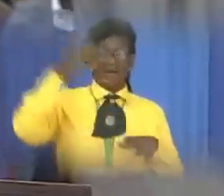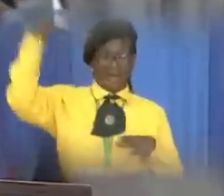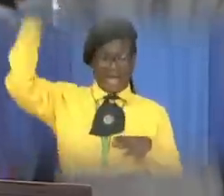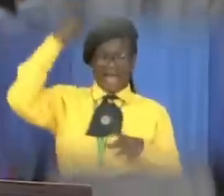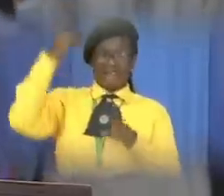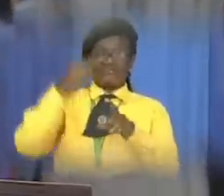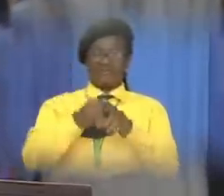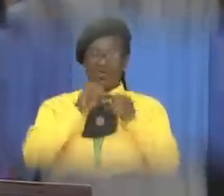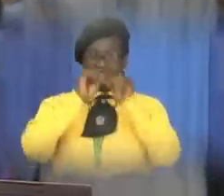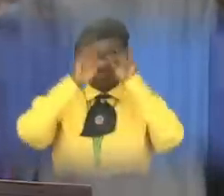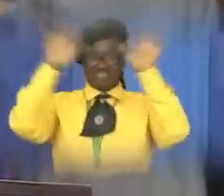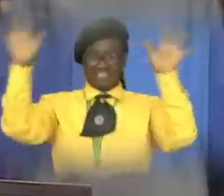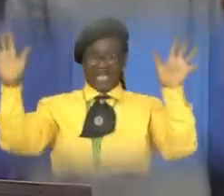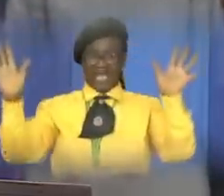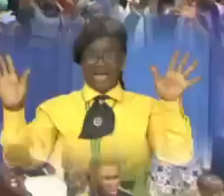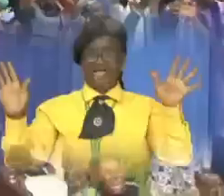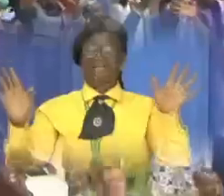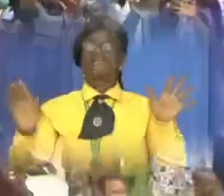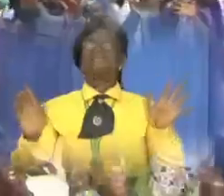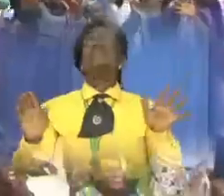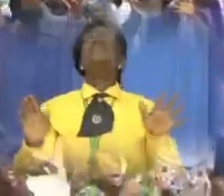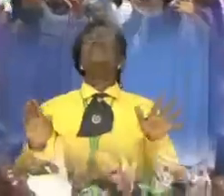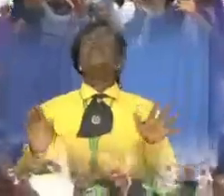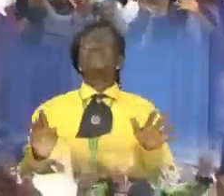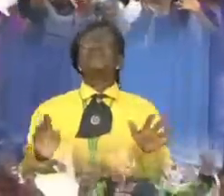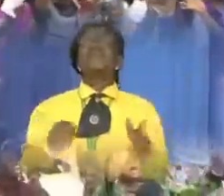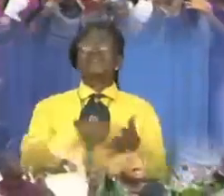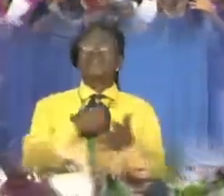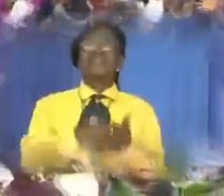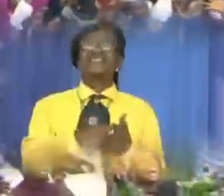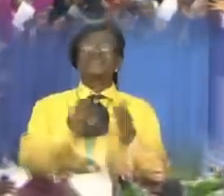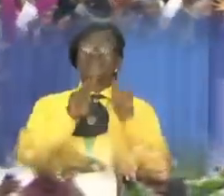this very night, God will remove them.